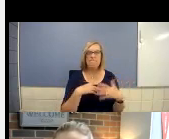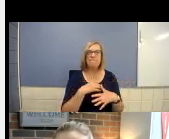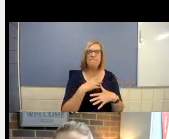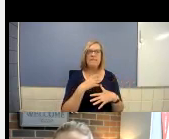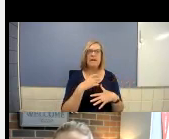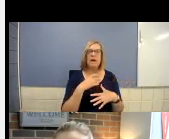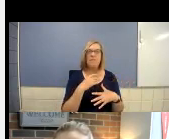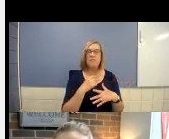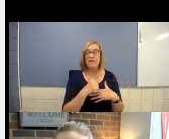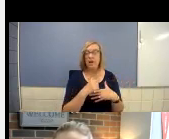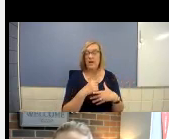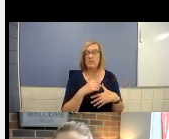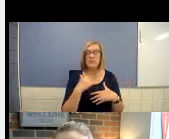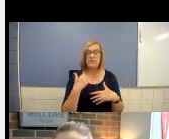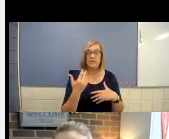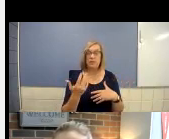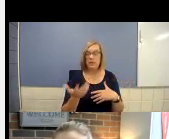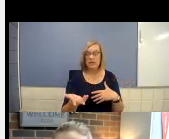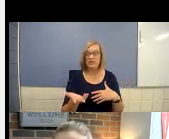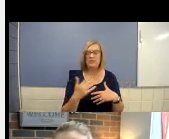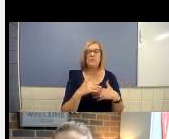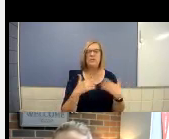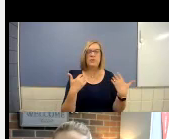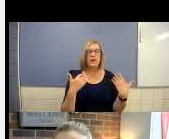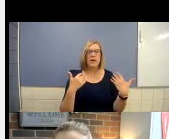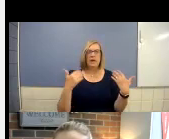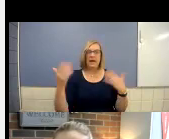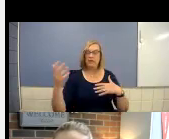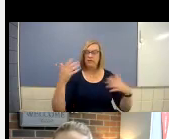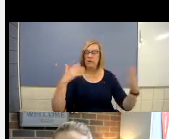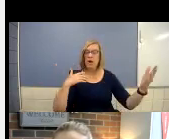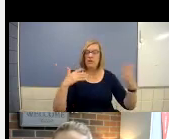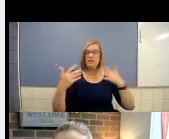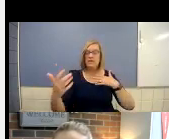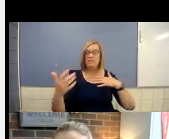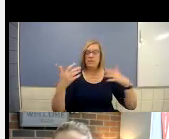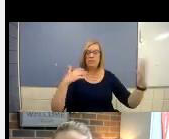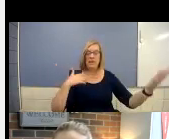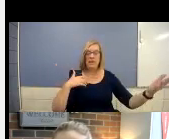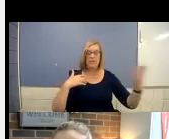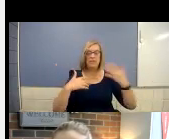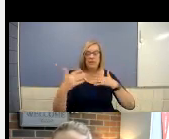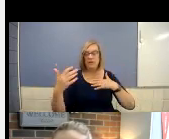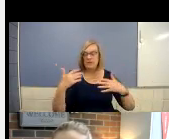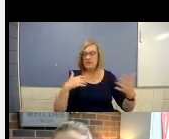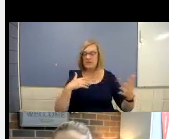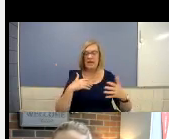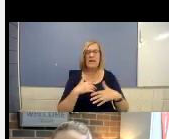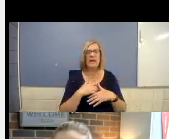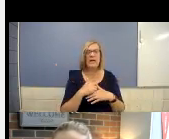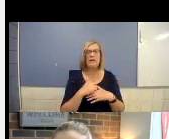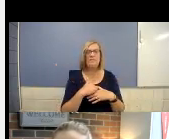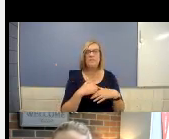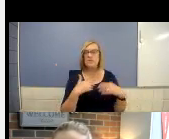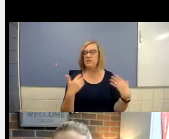VRS, which is video relay service, where you handle phone calls that deaf people are making during their business